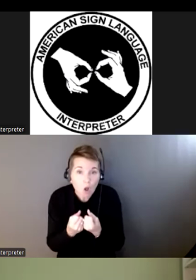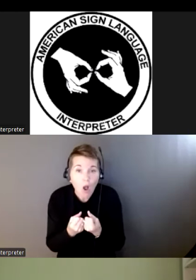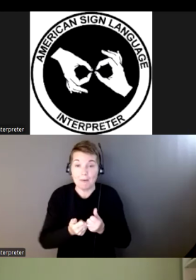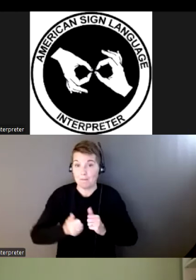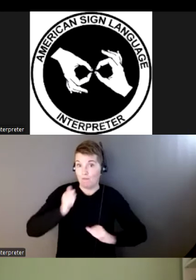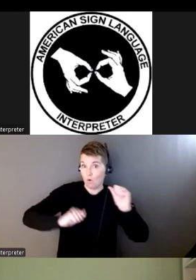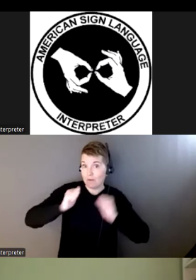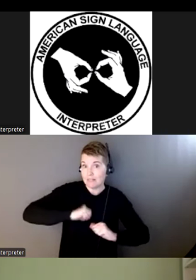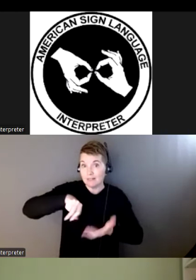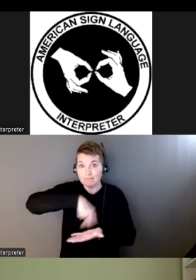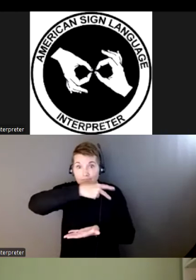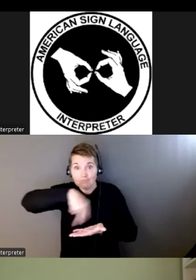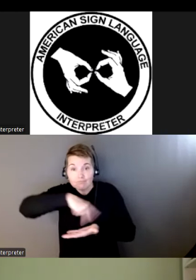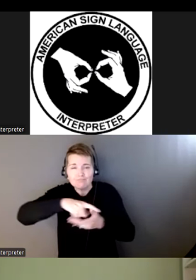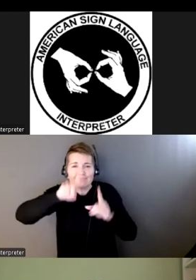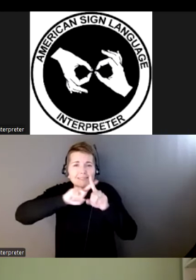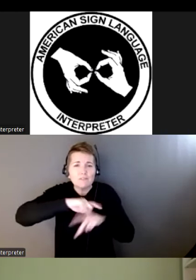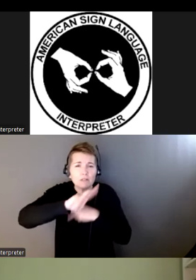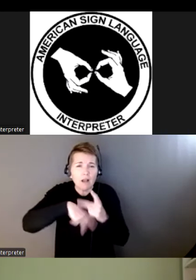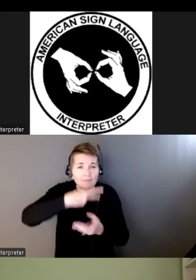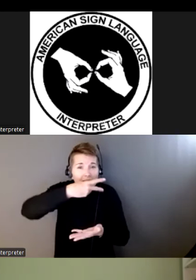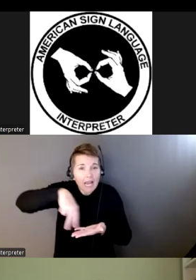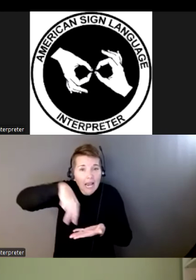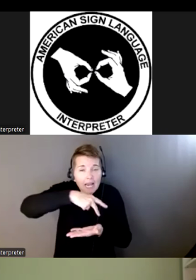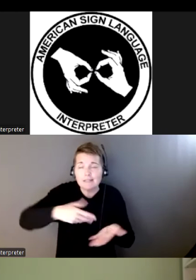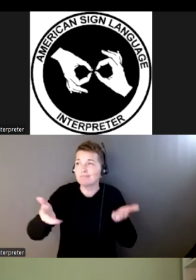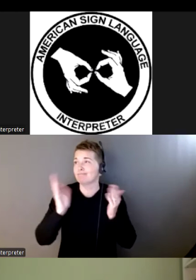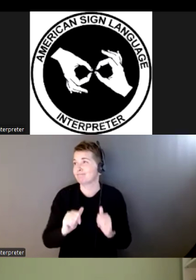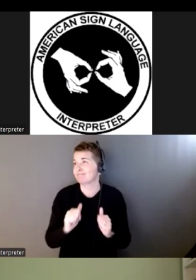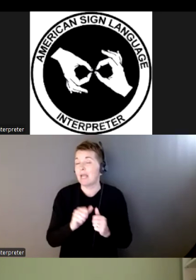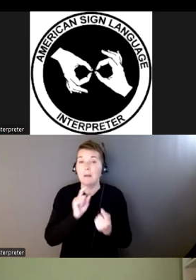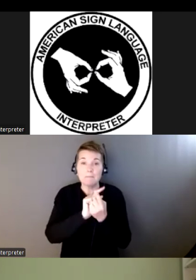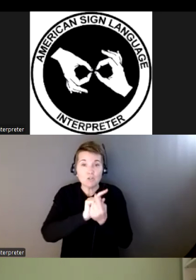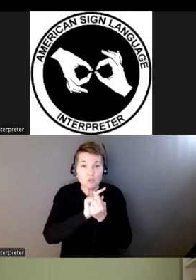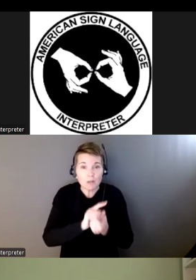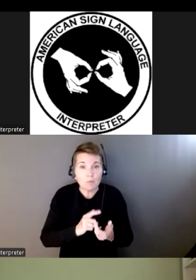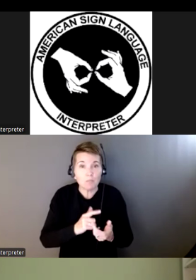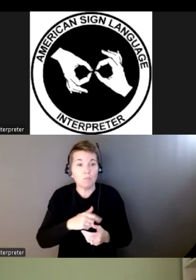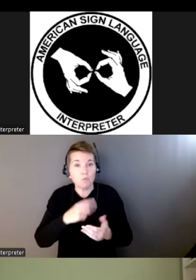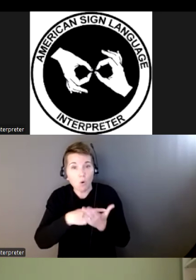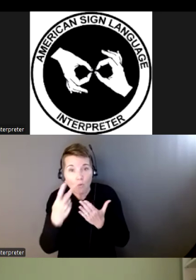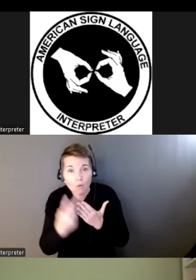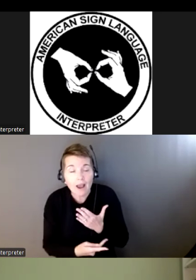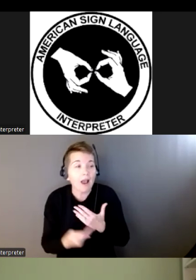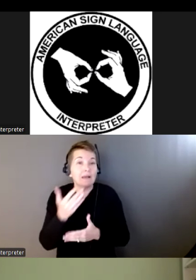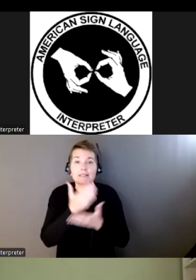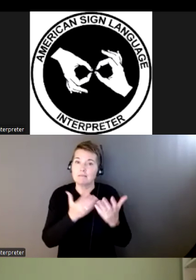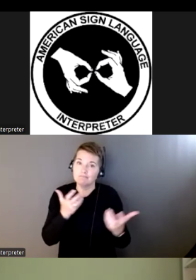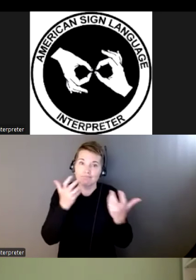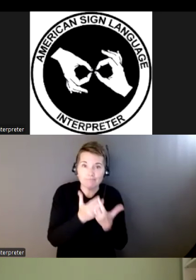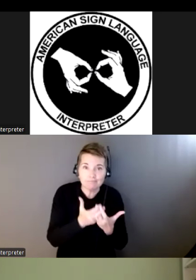performances of different dance styles, mentorship program for transgender and non-binary individuals in music